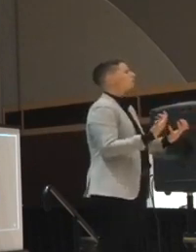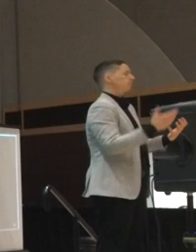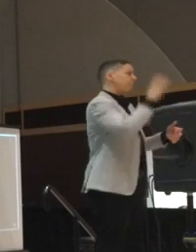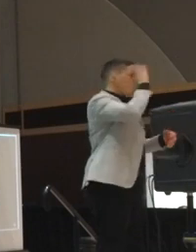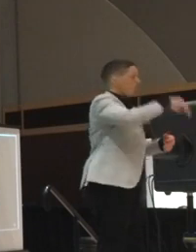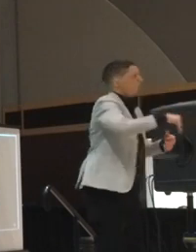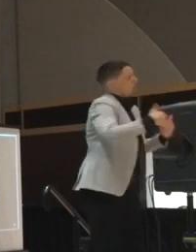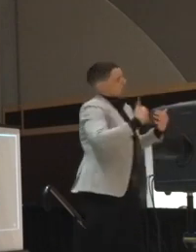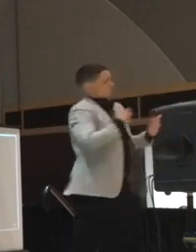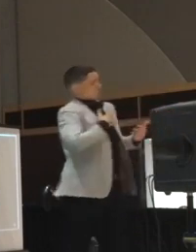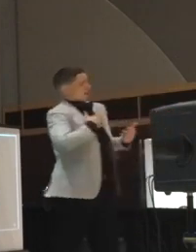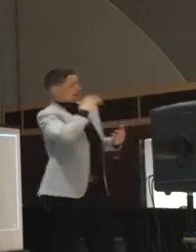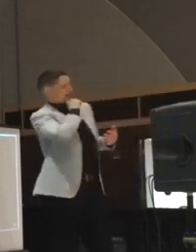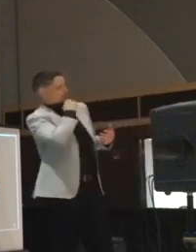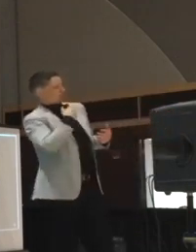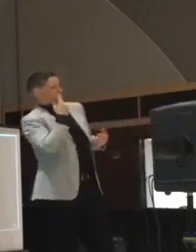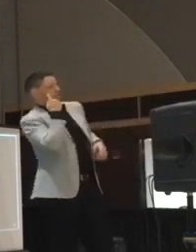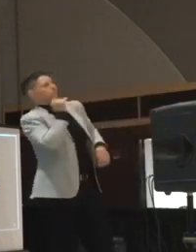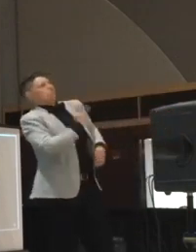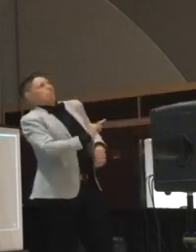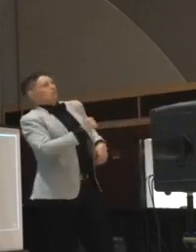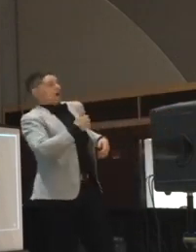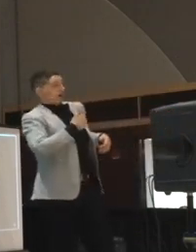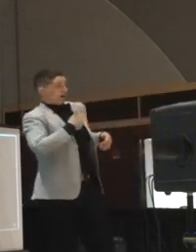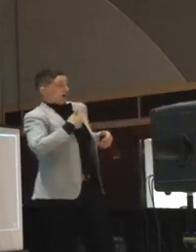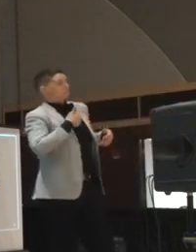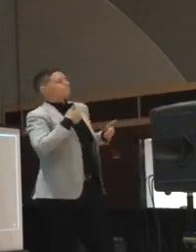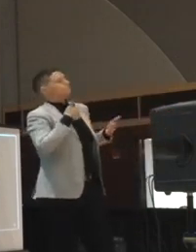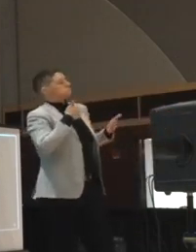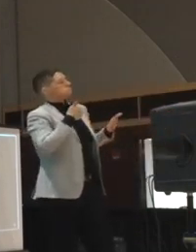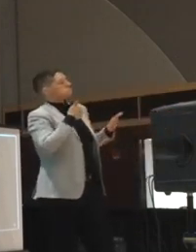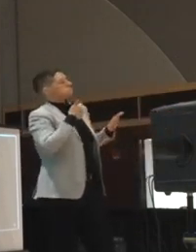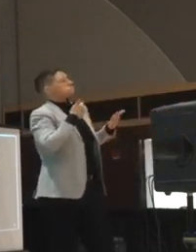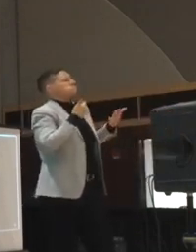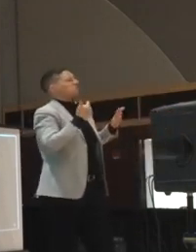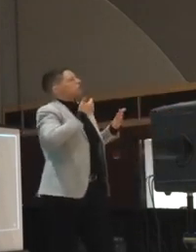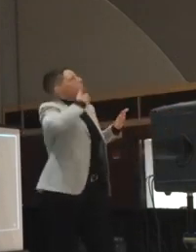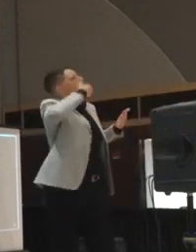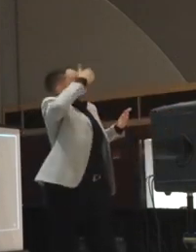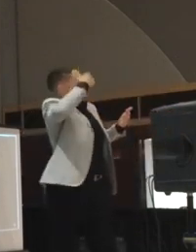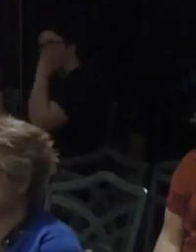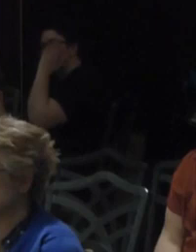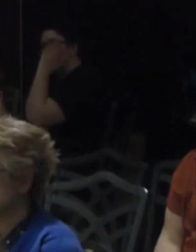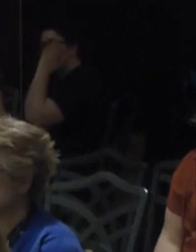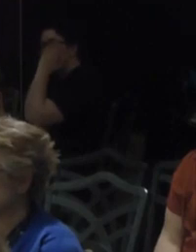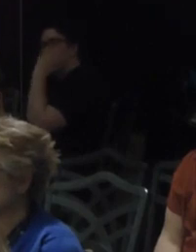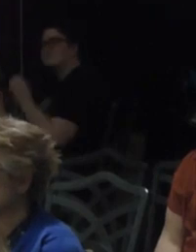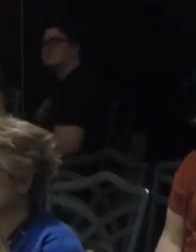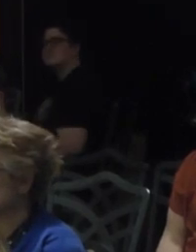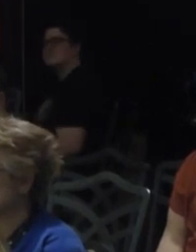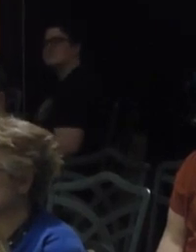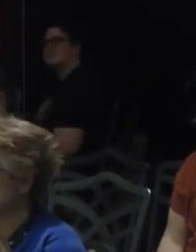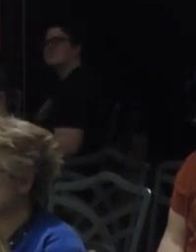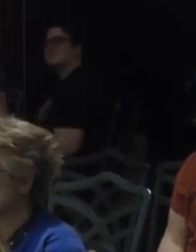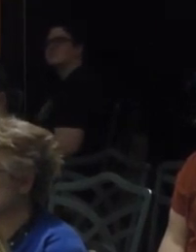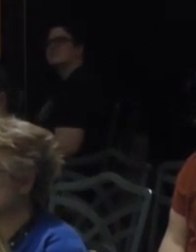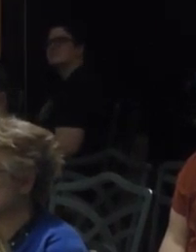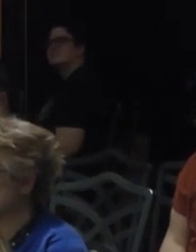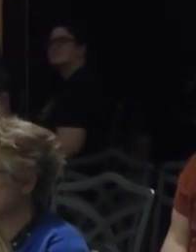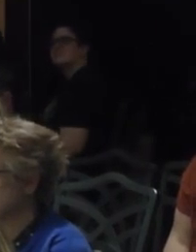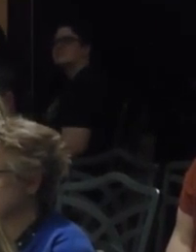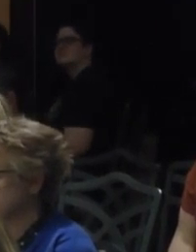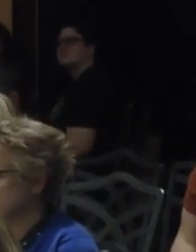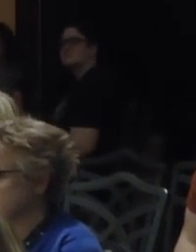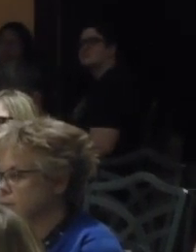age, I need to encourage the younger ones, do everything I can to help them be successful. Right. Okay, so then after that, we